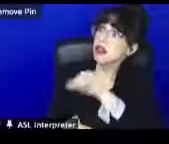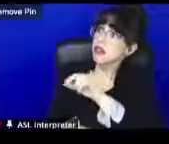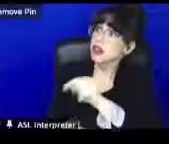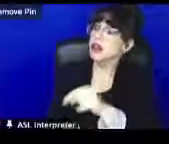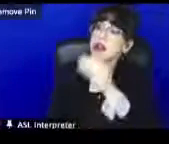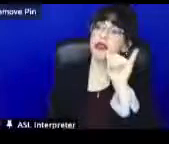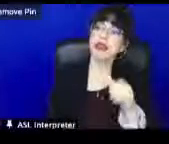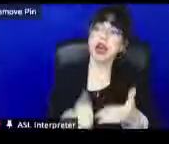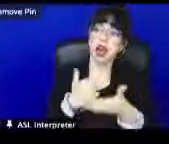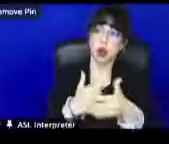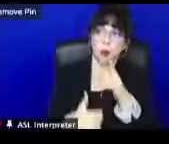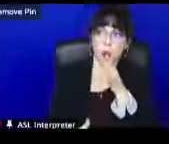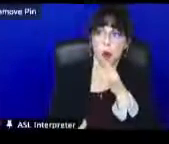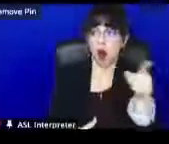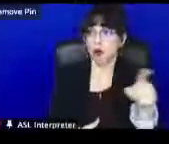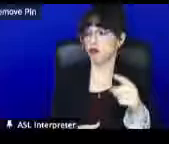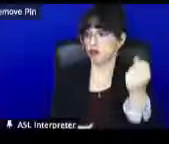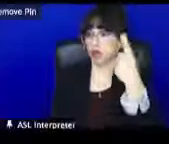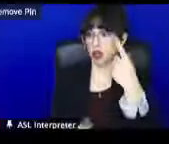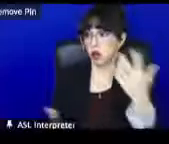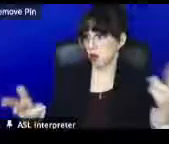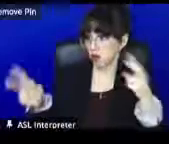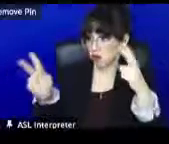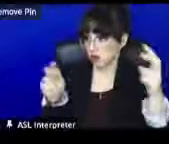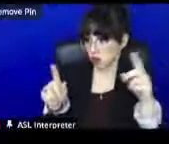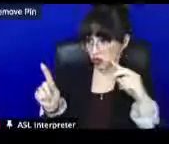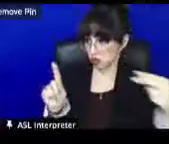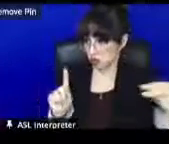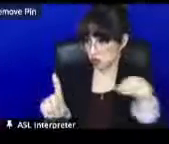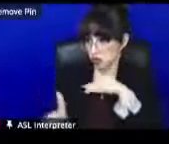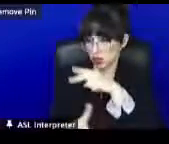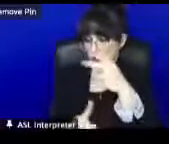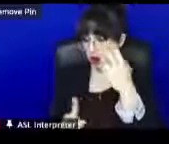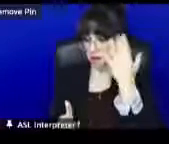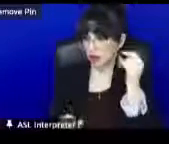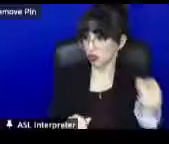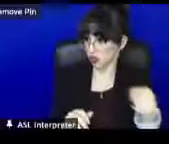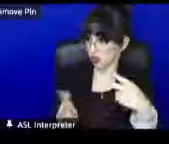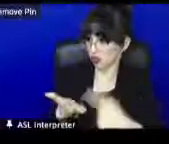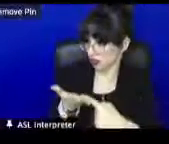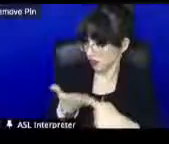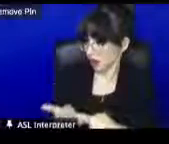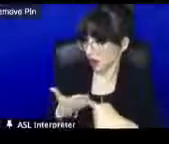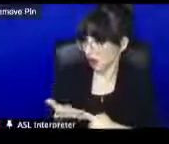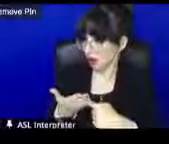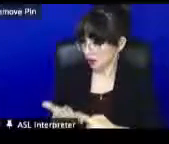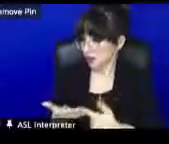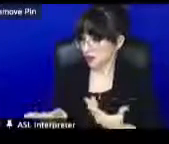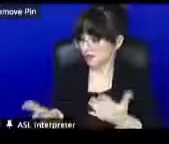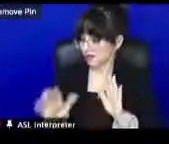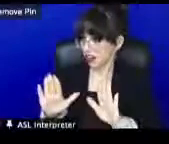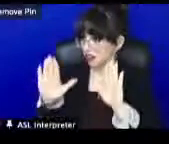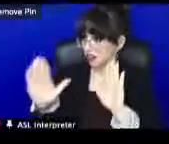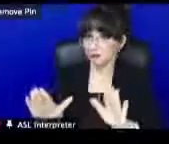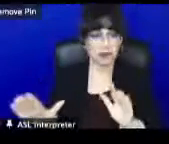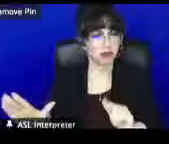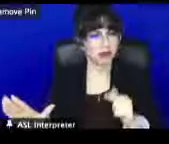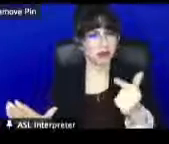understand what were the issues as well too, because she was discussing it with you. So that's awesome. Commissioner